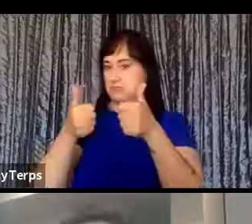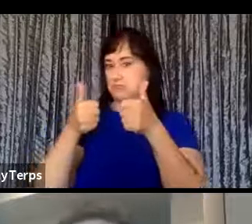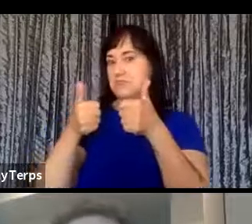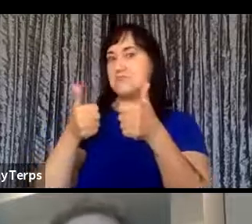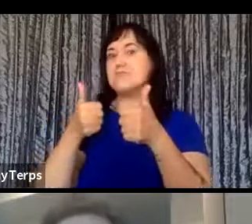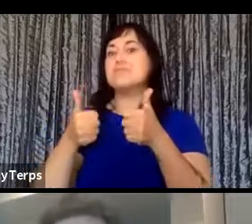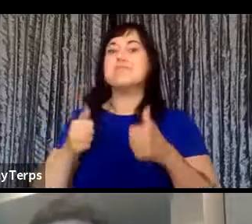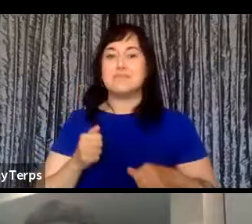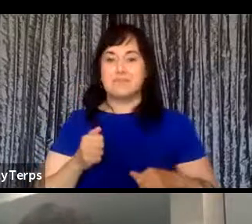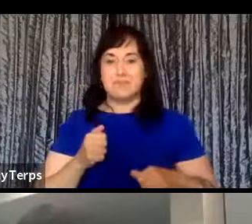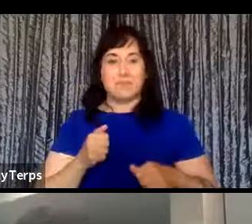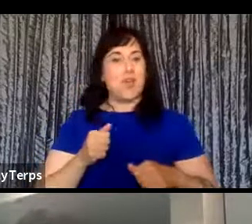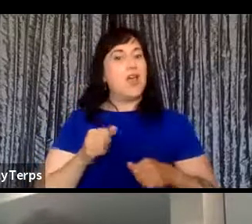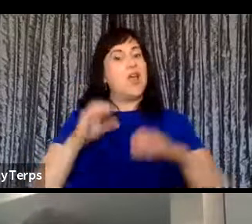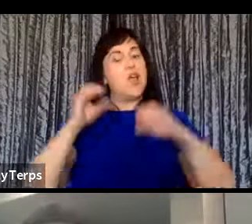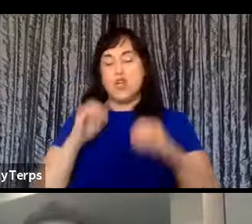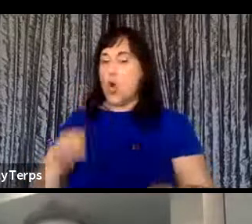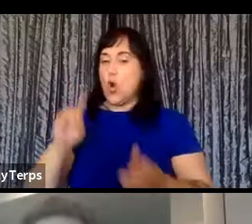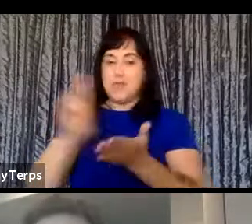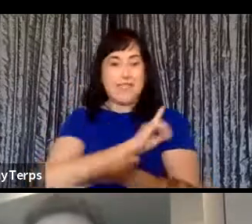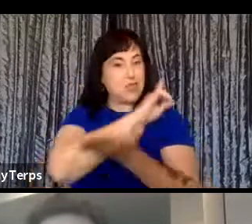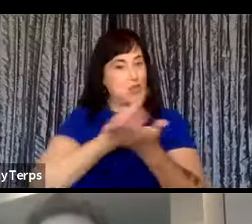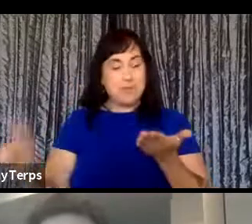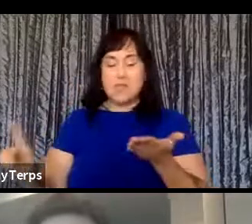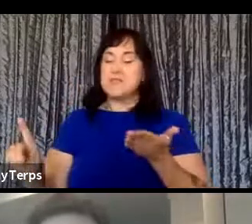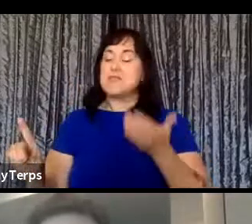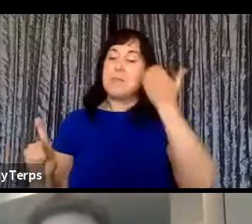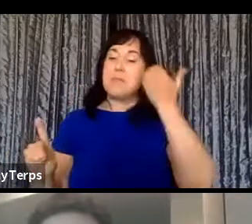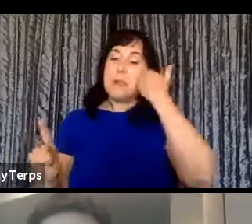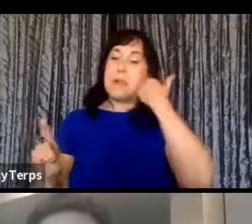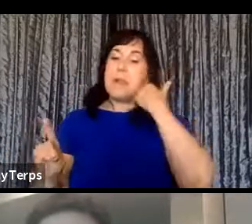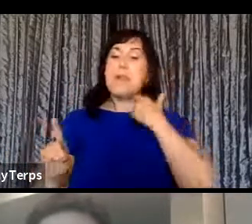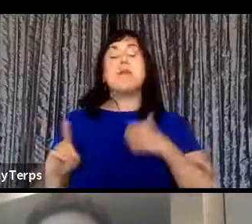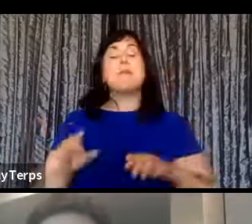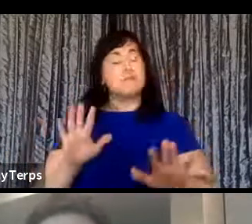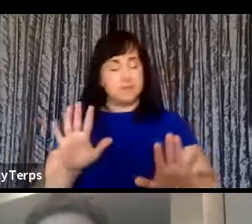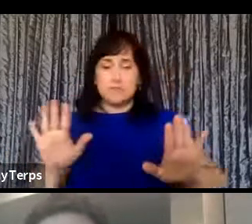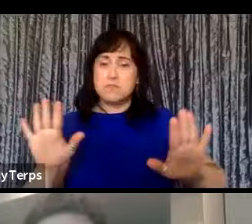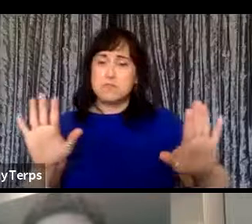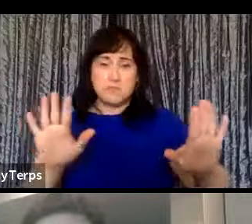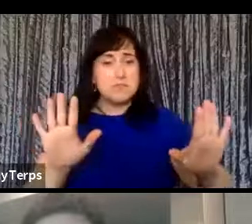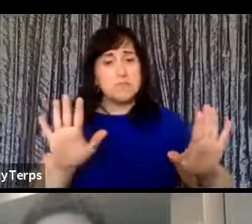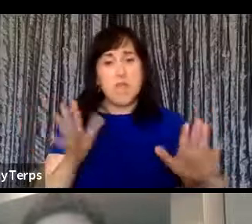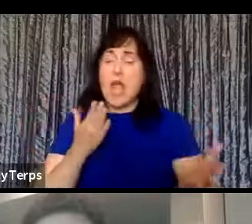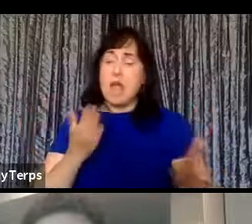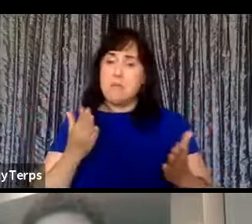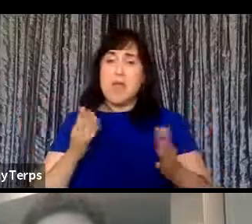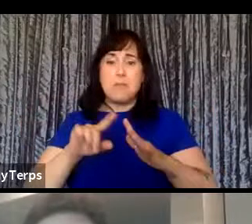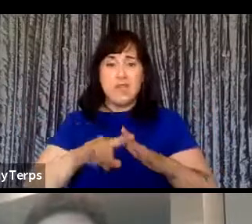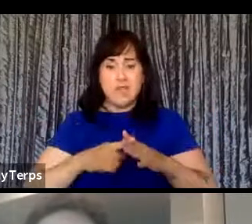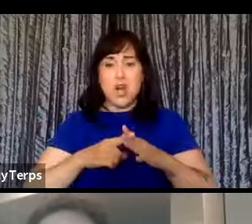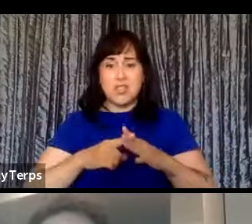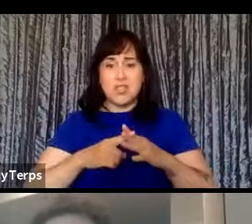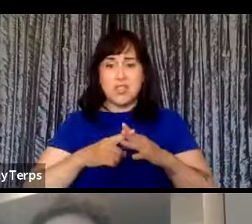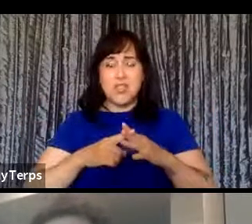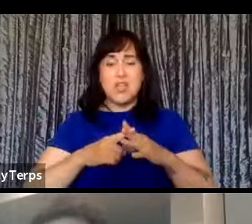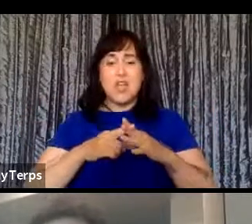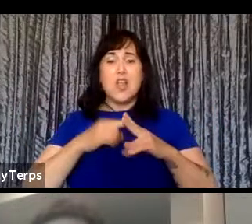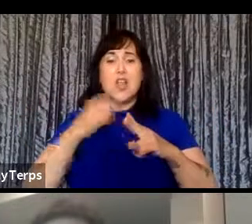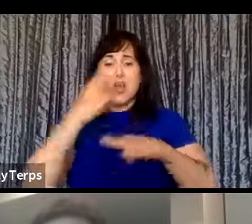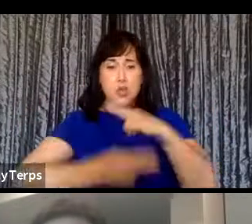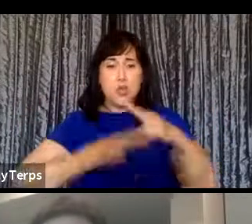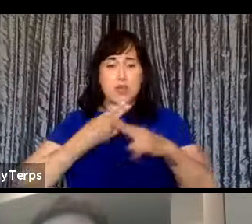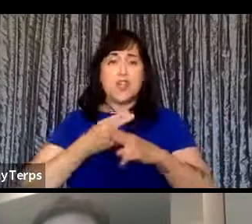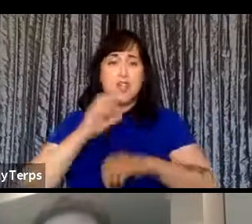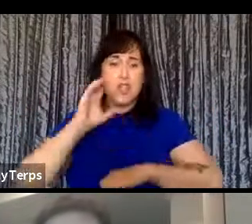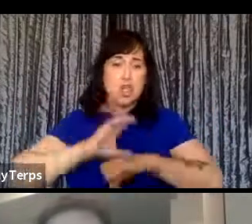said, non-discriminatory. Come or listen, as far as I'm concerned, I may even start a universal church of chocolate. It seems like in the